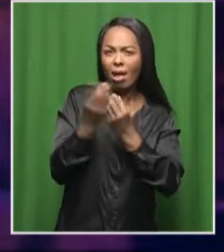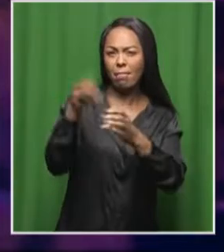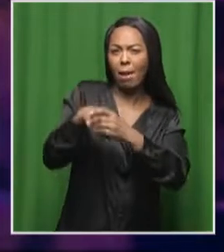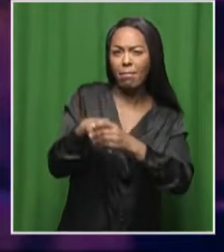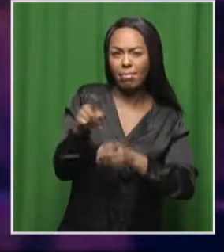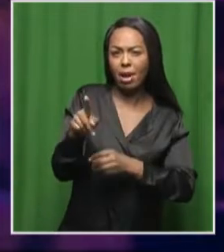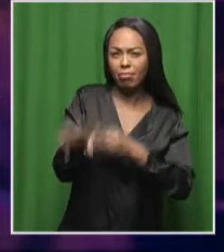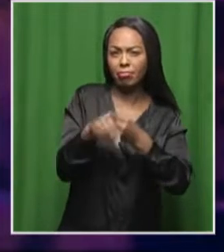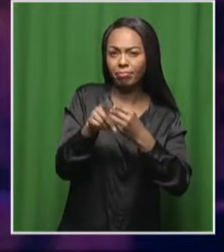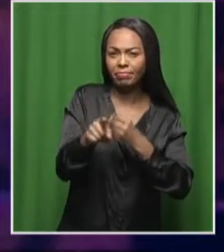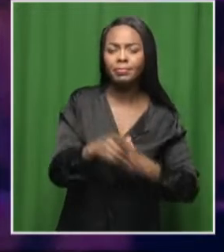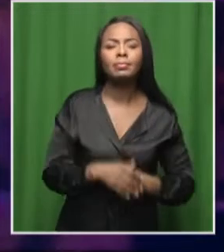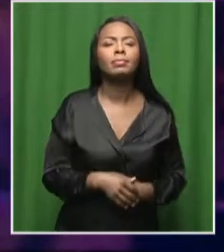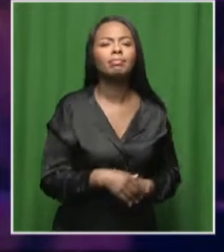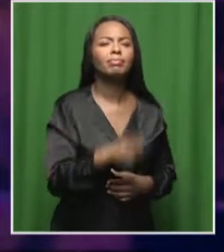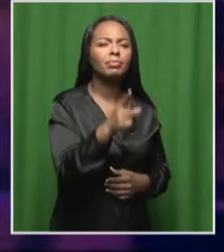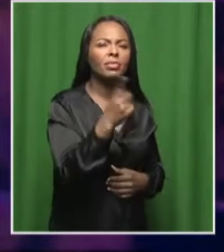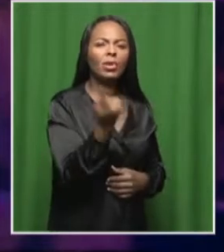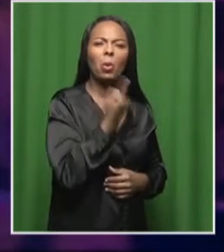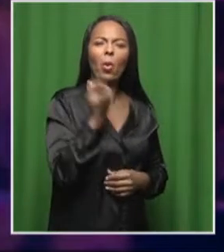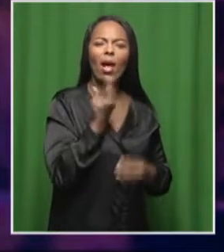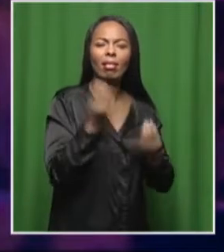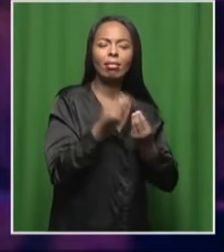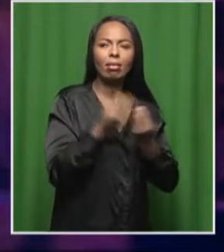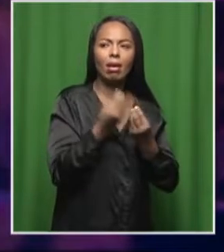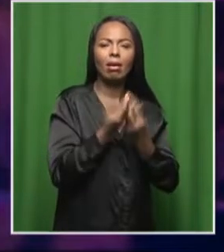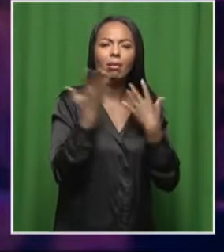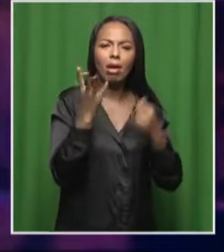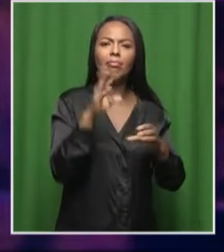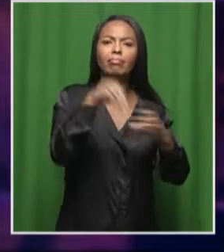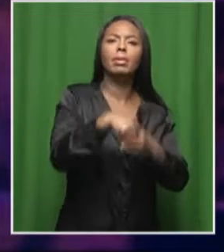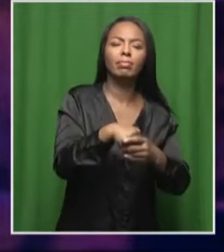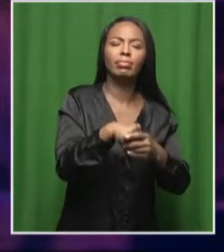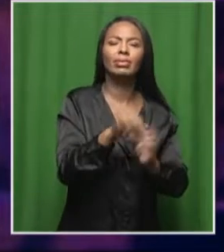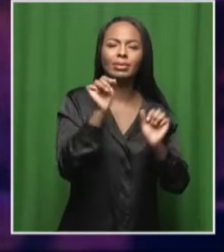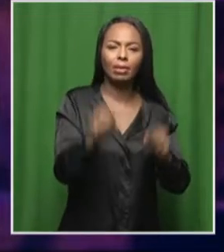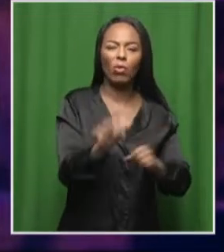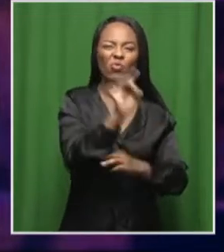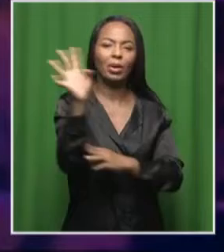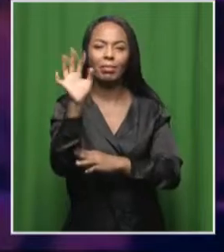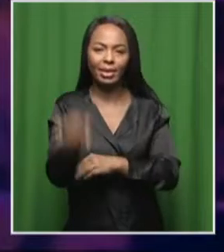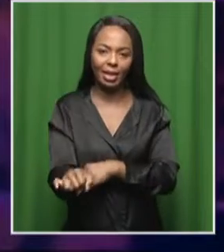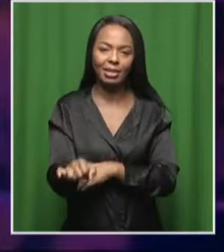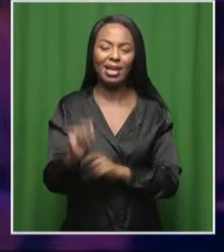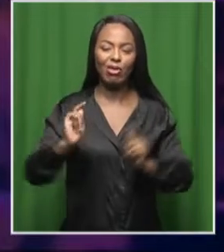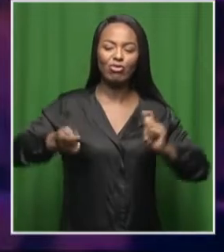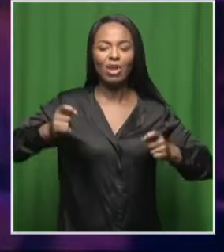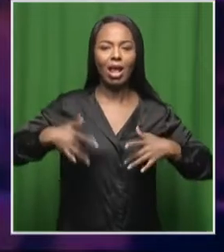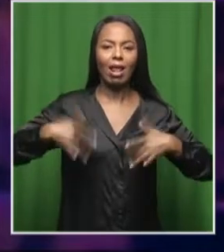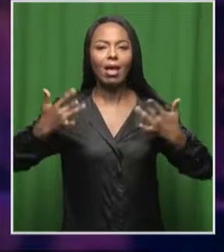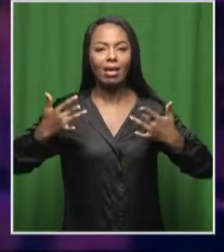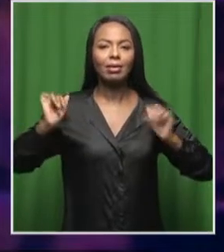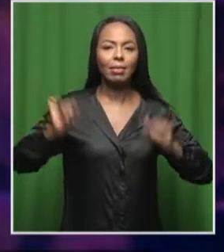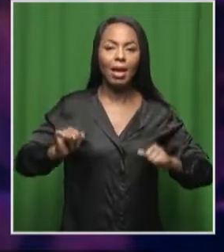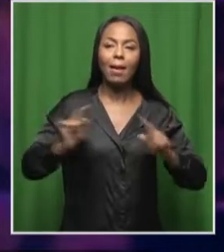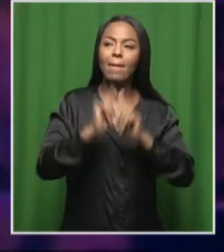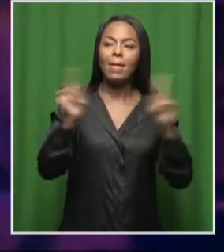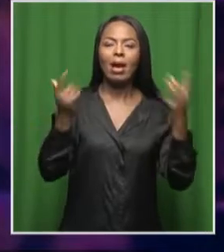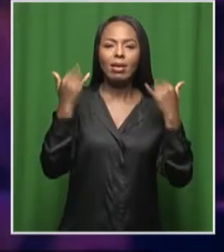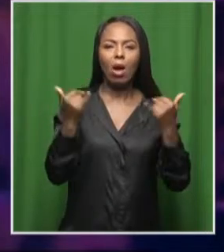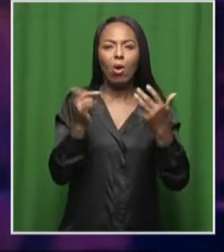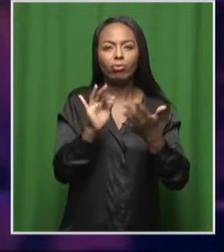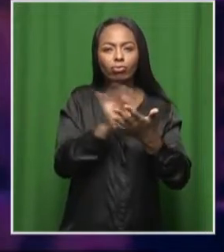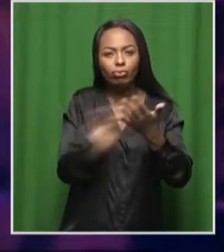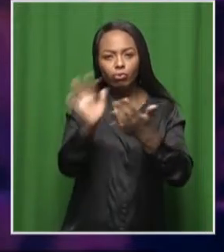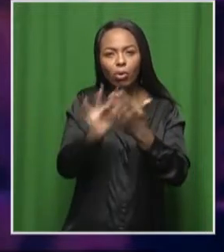it's the one feature that we brought on, but the text, it's so well written. You